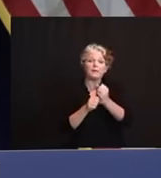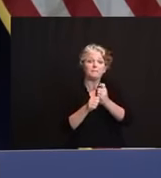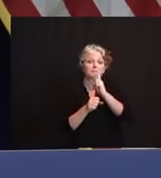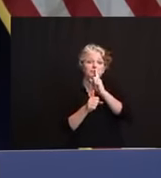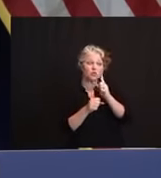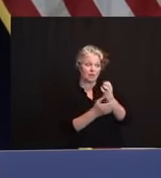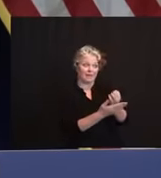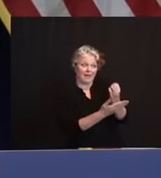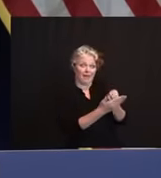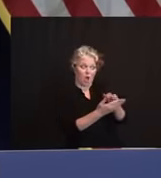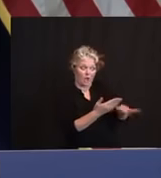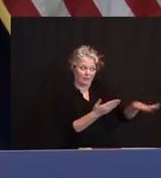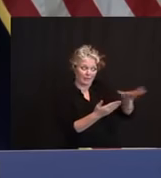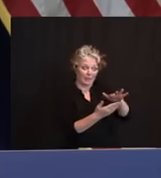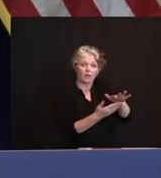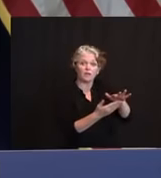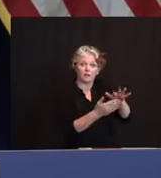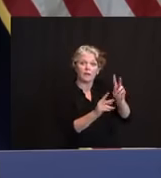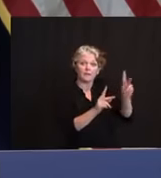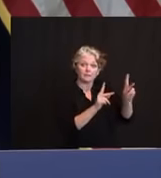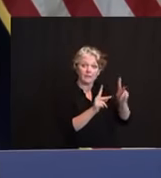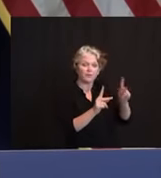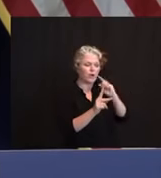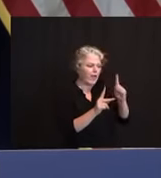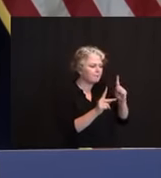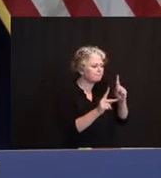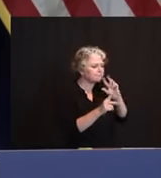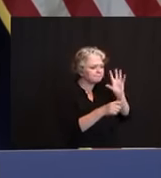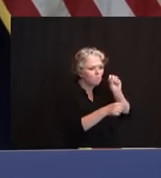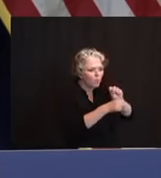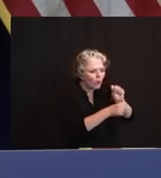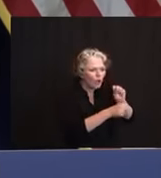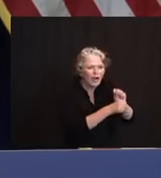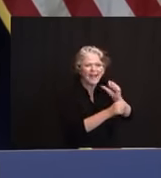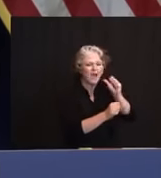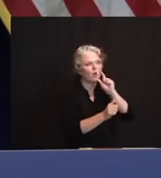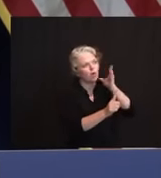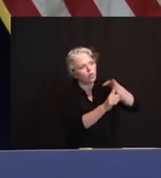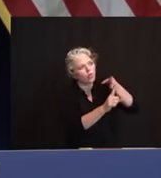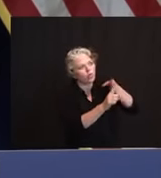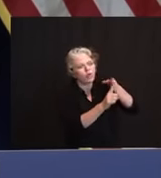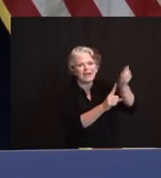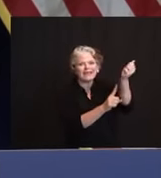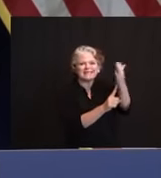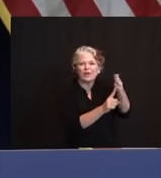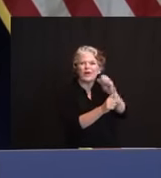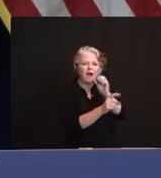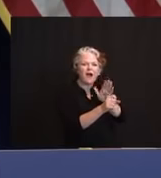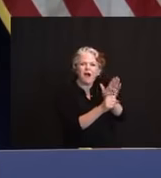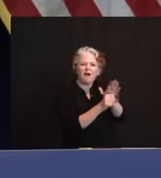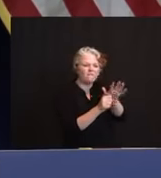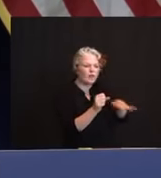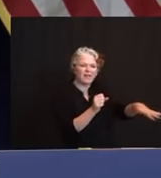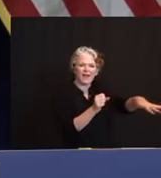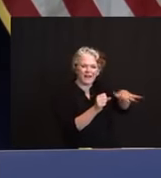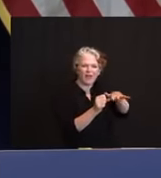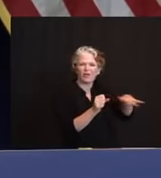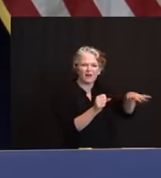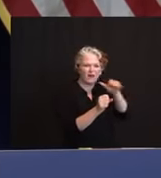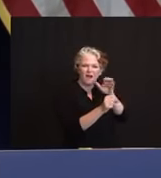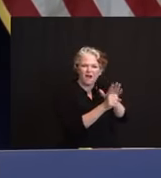whereby people can gain employment in things other than the casino industry. There's one other thing I'd like to add that I